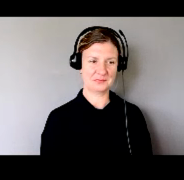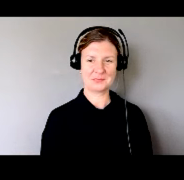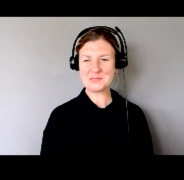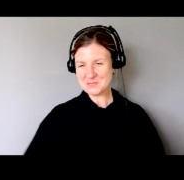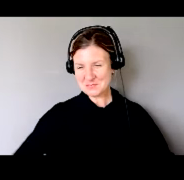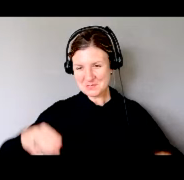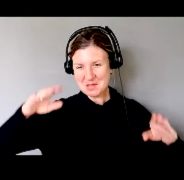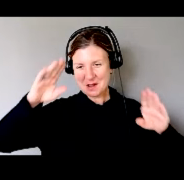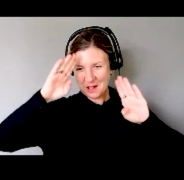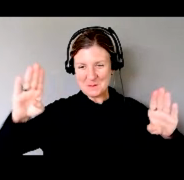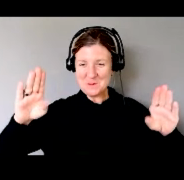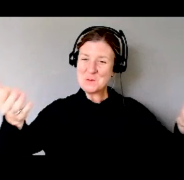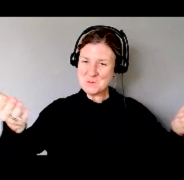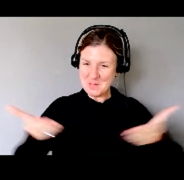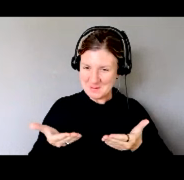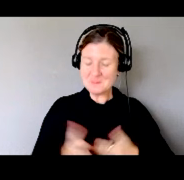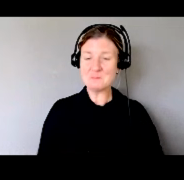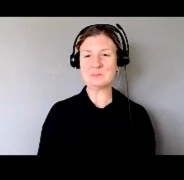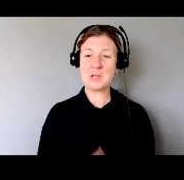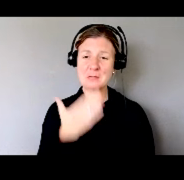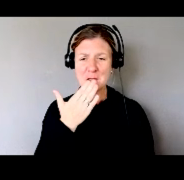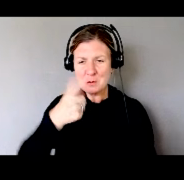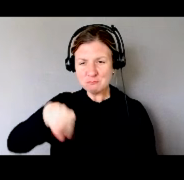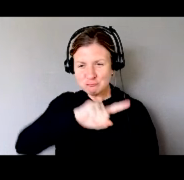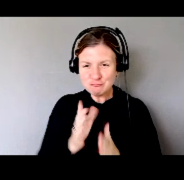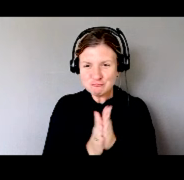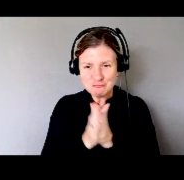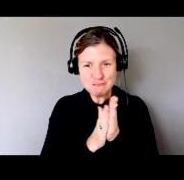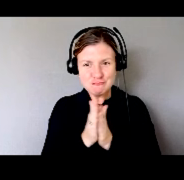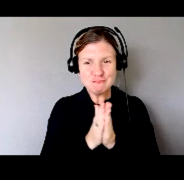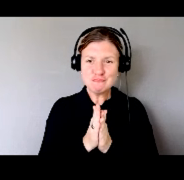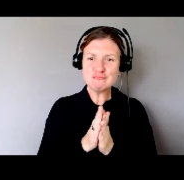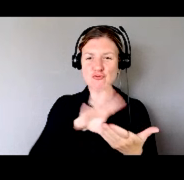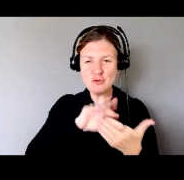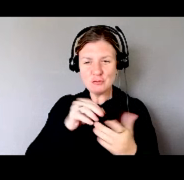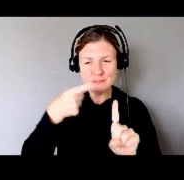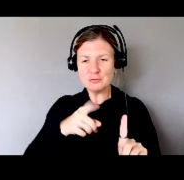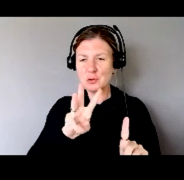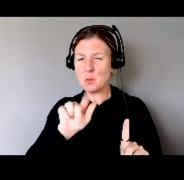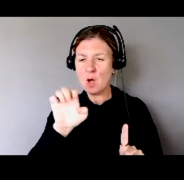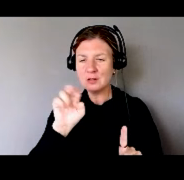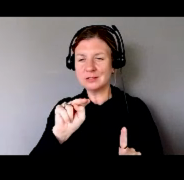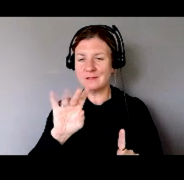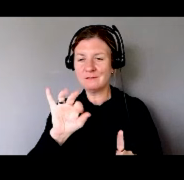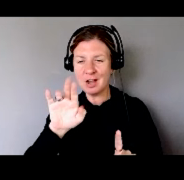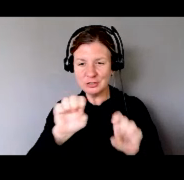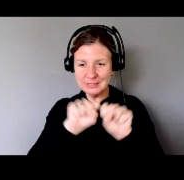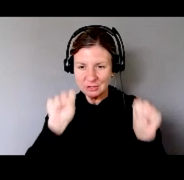Hello and welcome. Thank you for your interest in the Walden Fire Station and Library Public Art